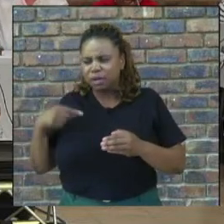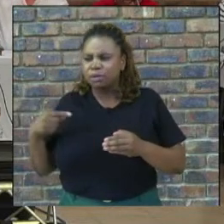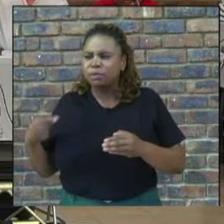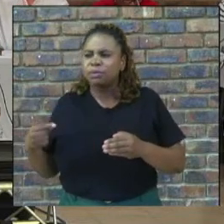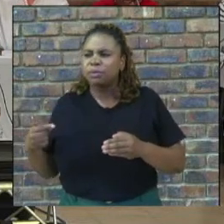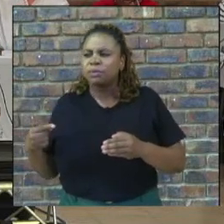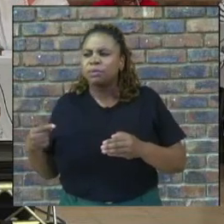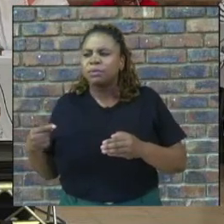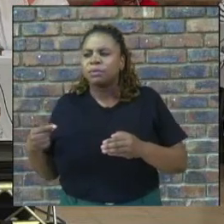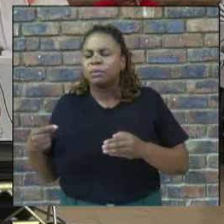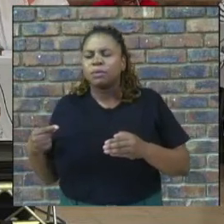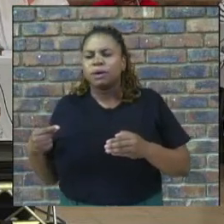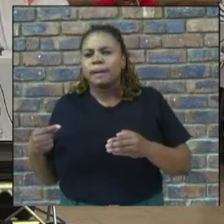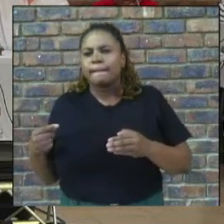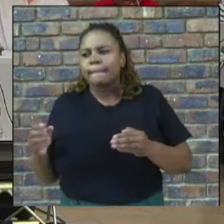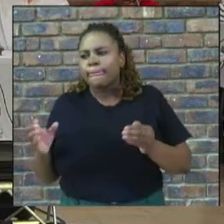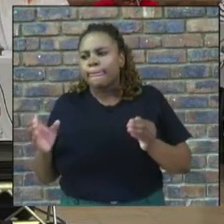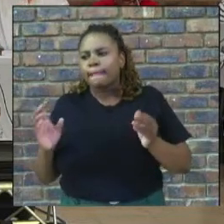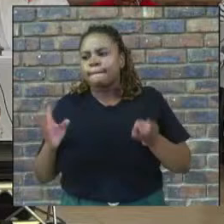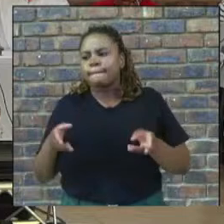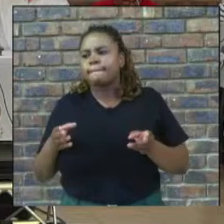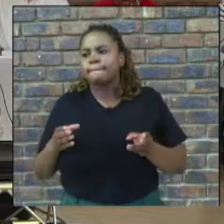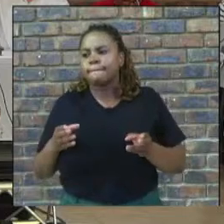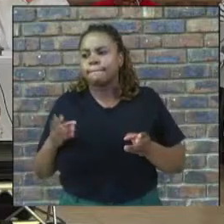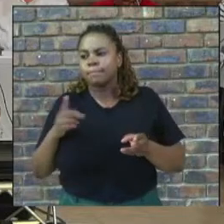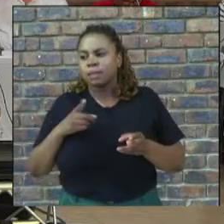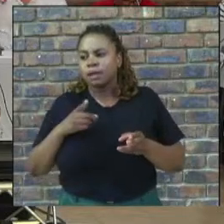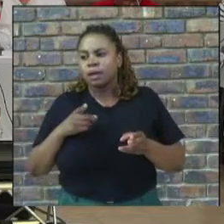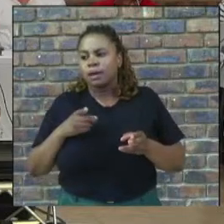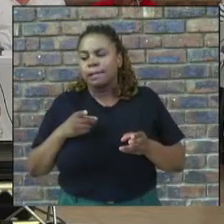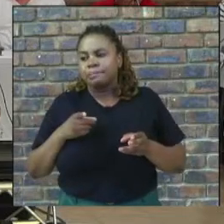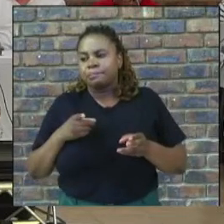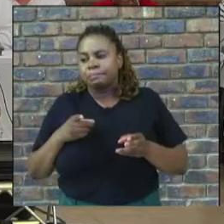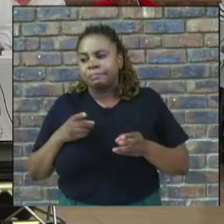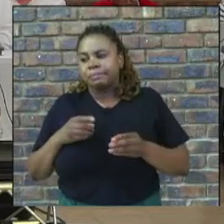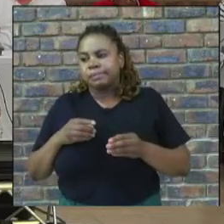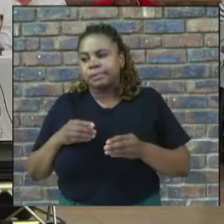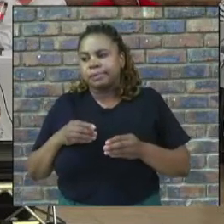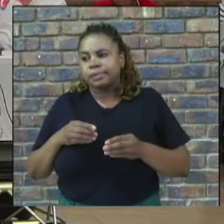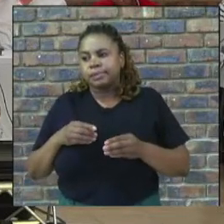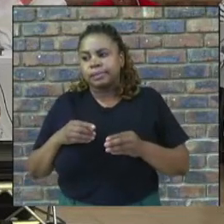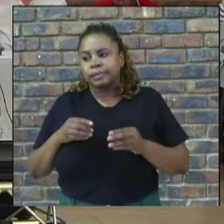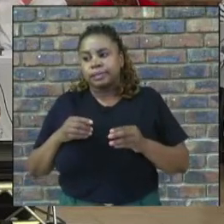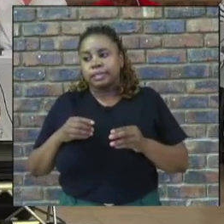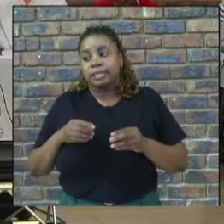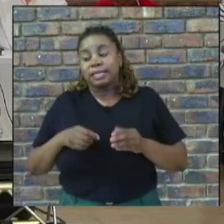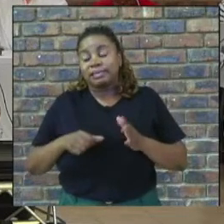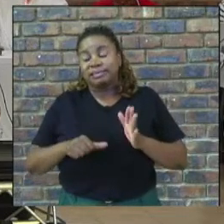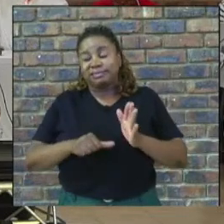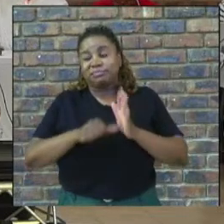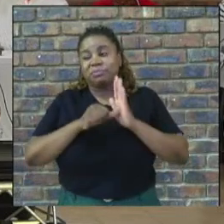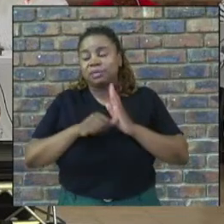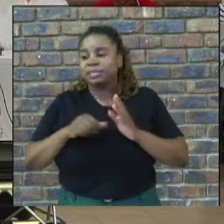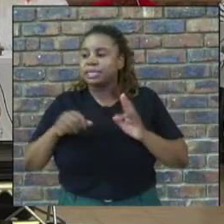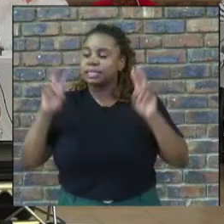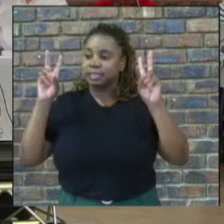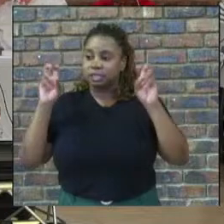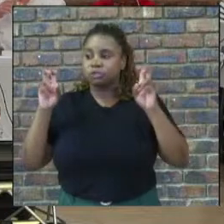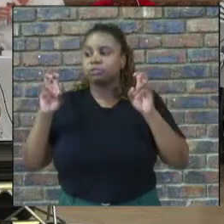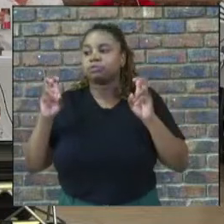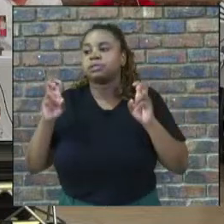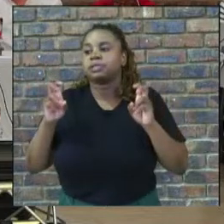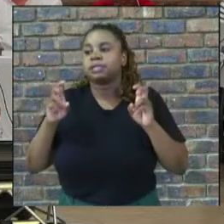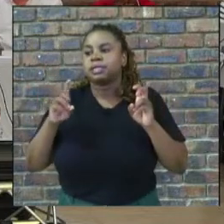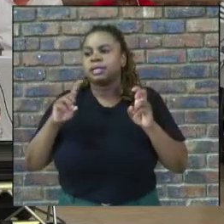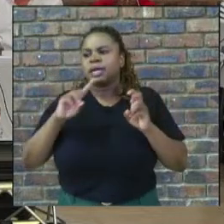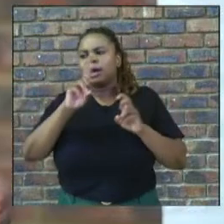corner. There are serious issues raised. For instance, they do go morao. Which is the question, or